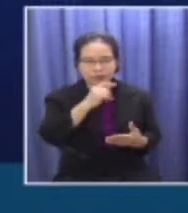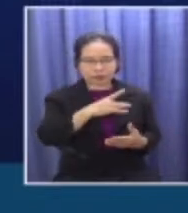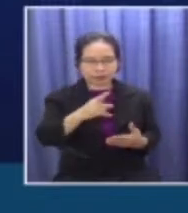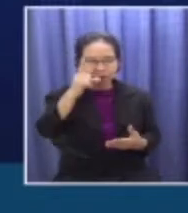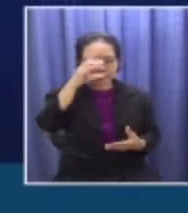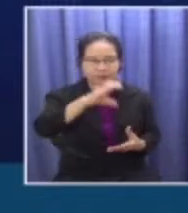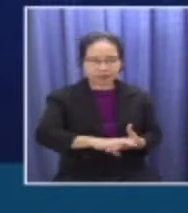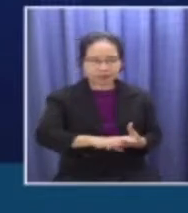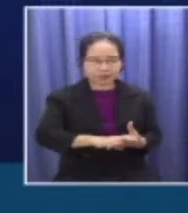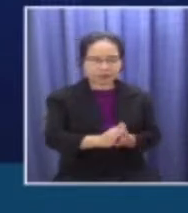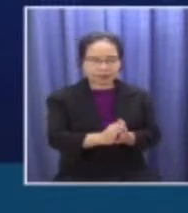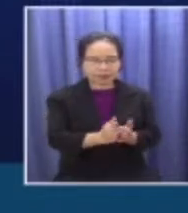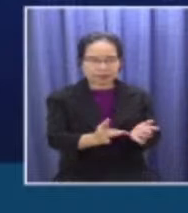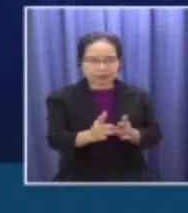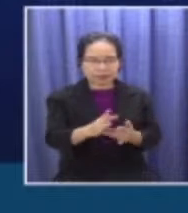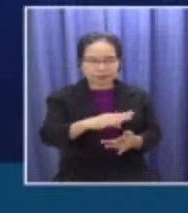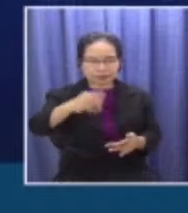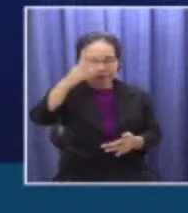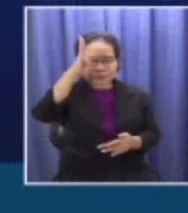ɛna